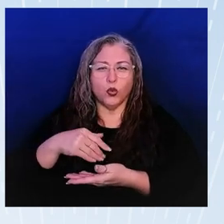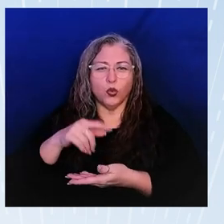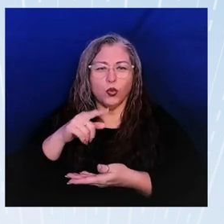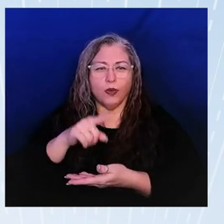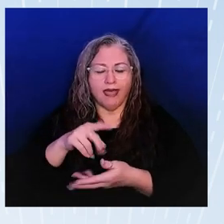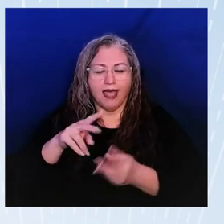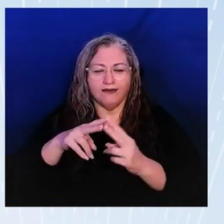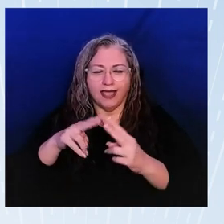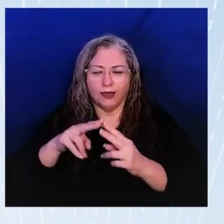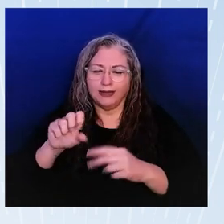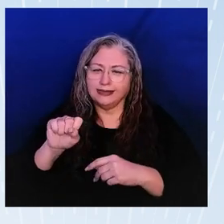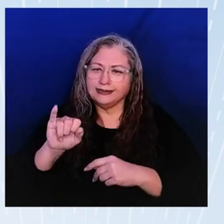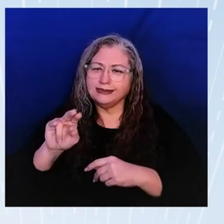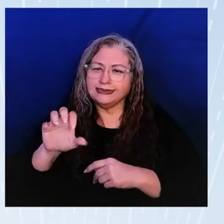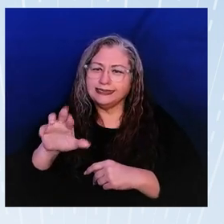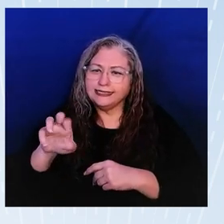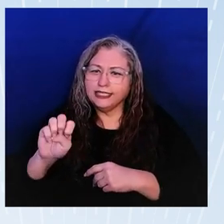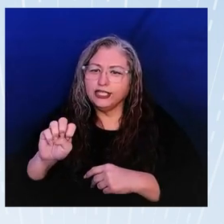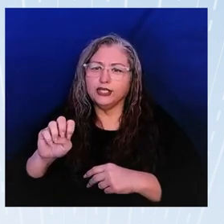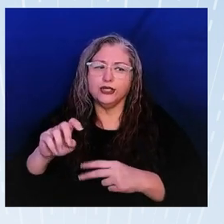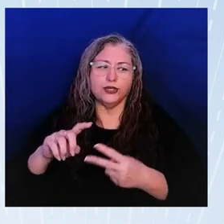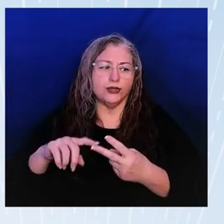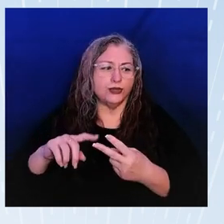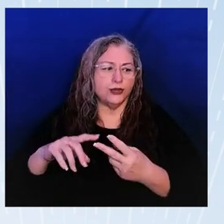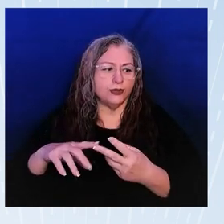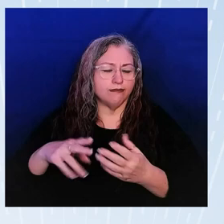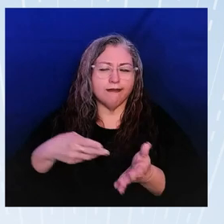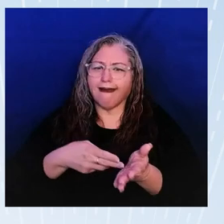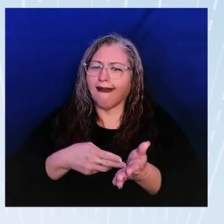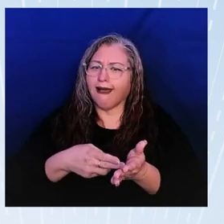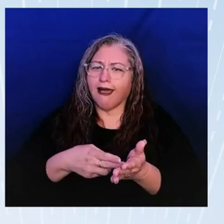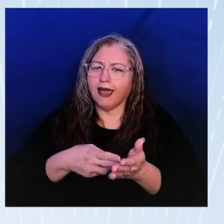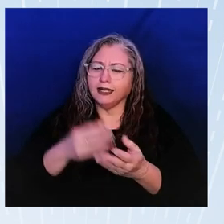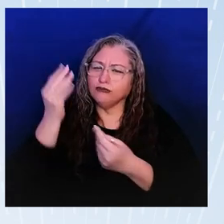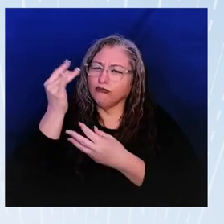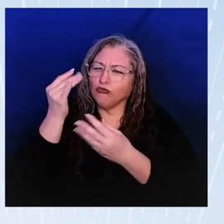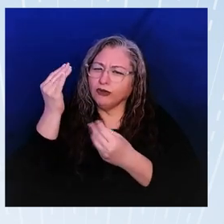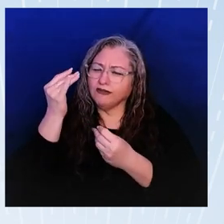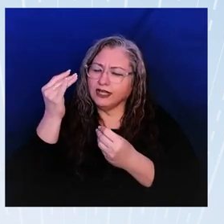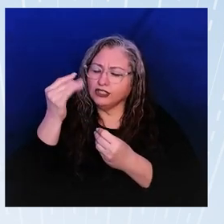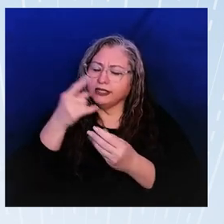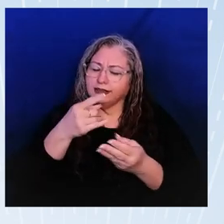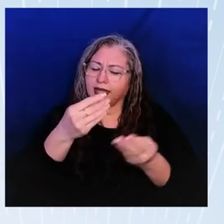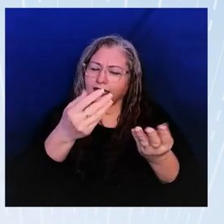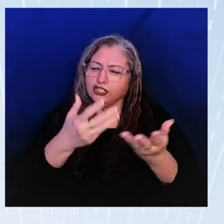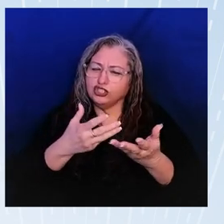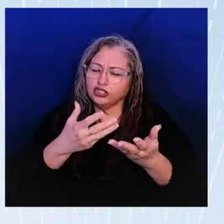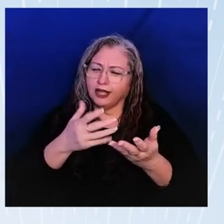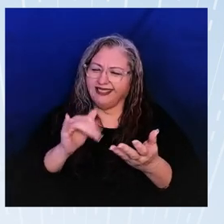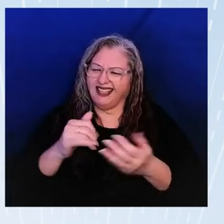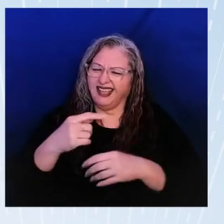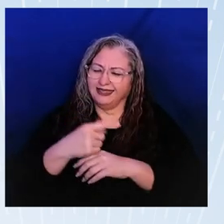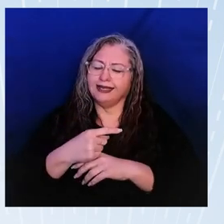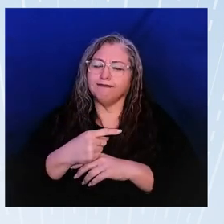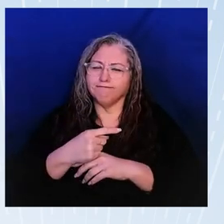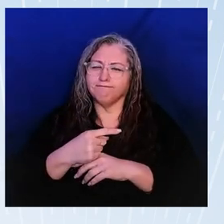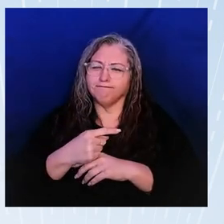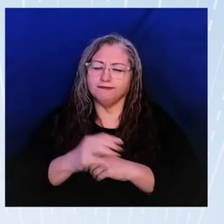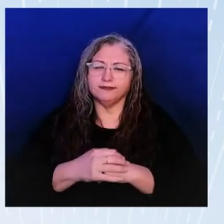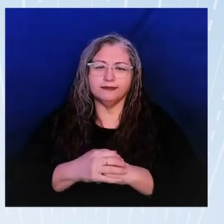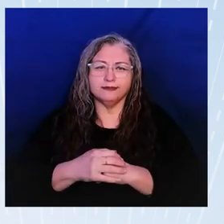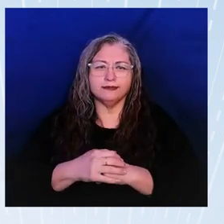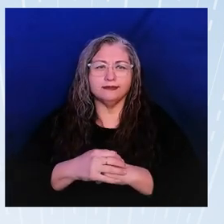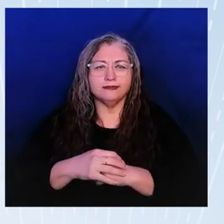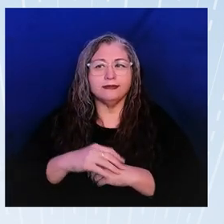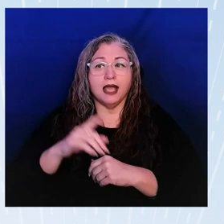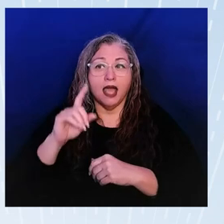sincere and honest reflection that Bran shared with us that day. I think this is also